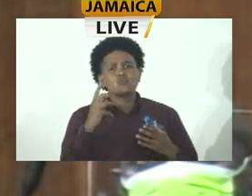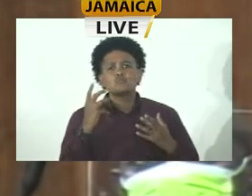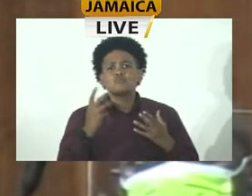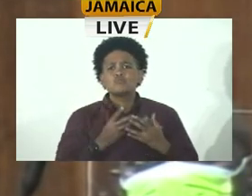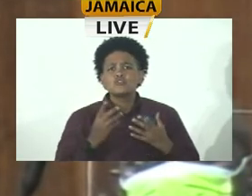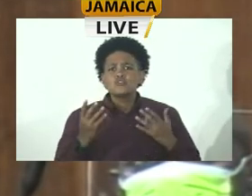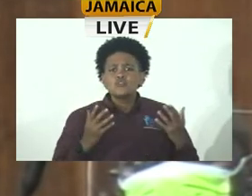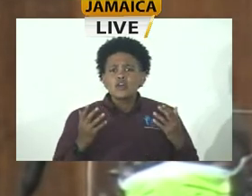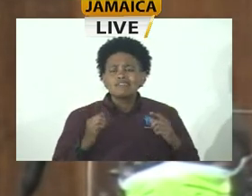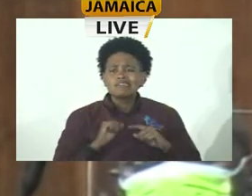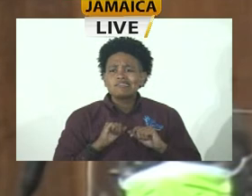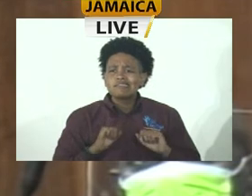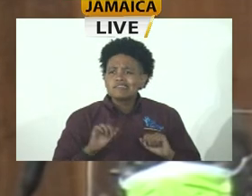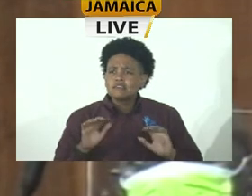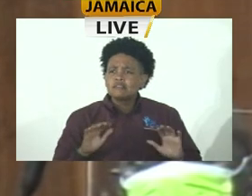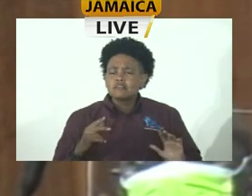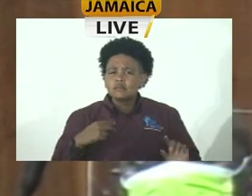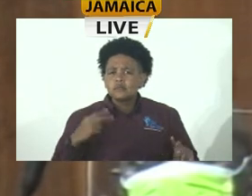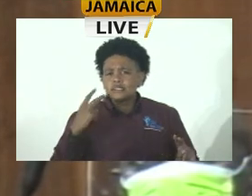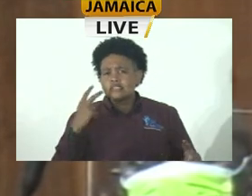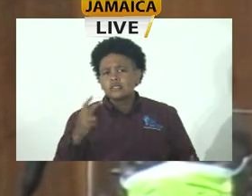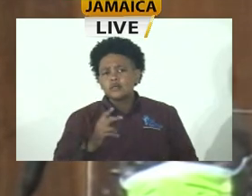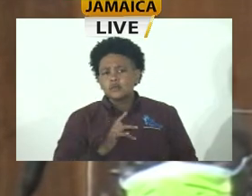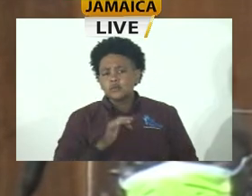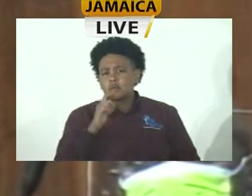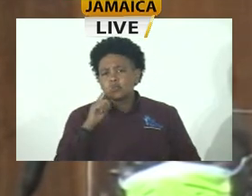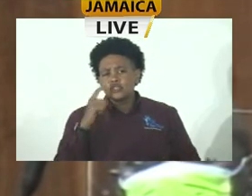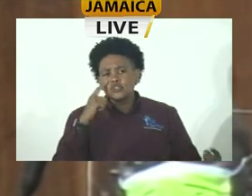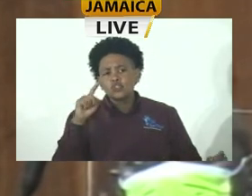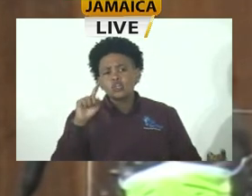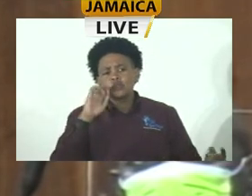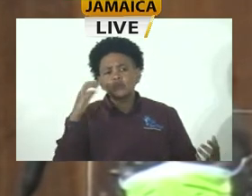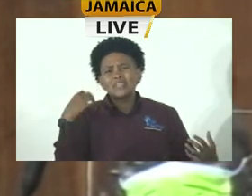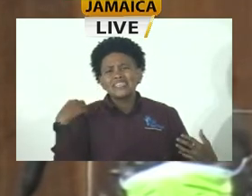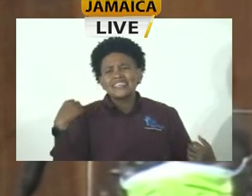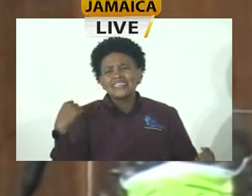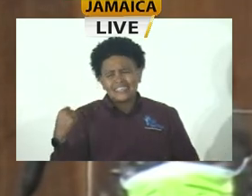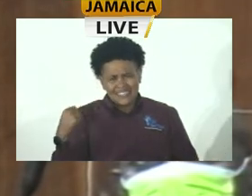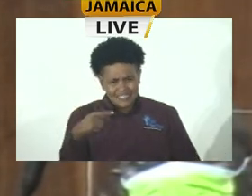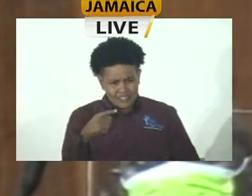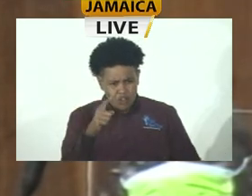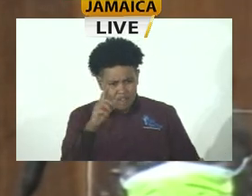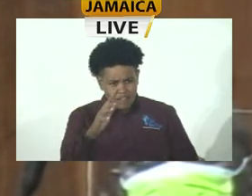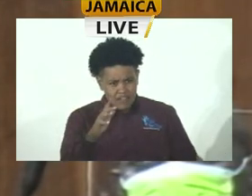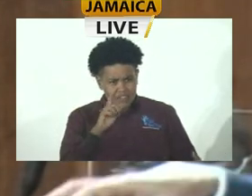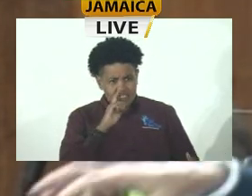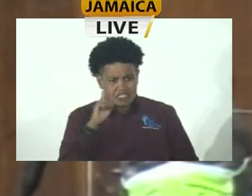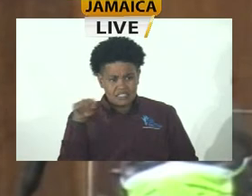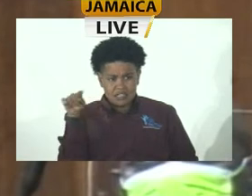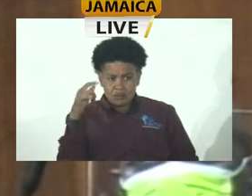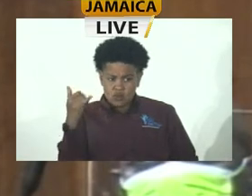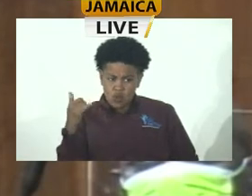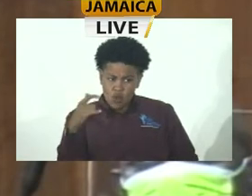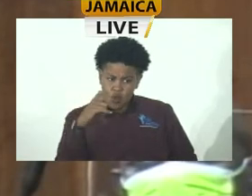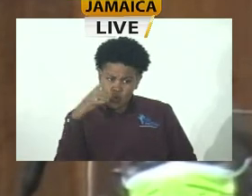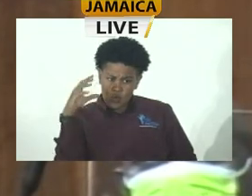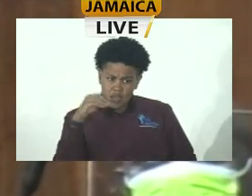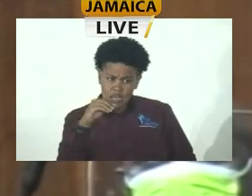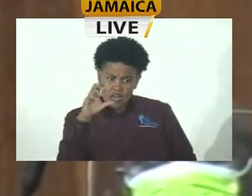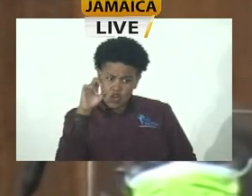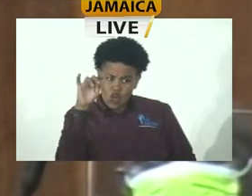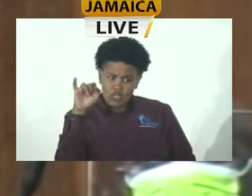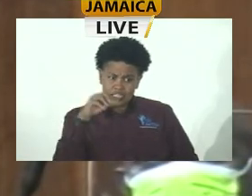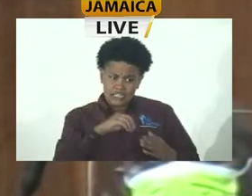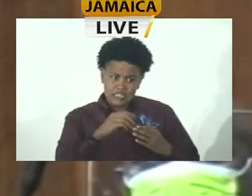services and we see great success to heal the offenders the accused or no in custody in